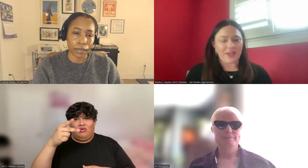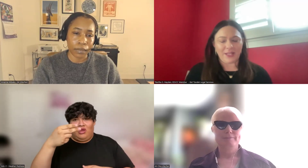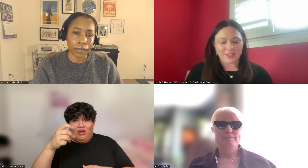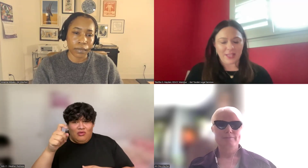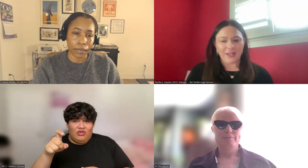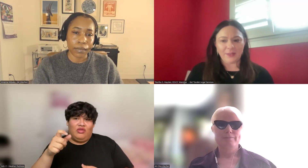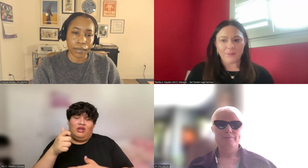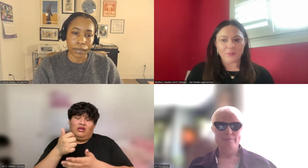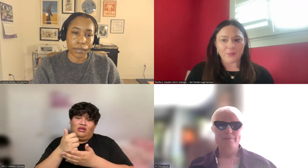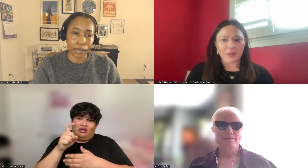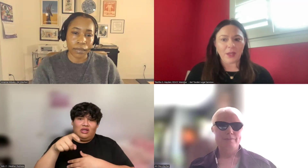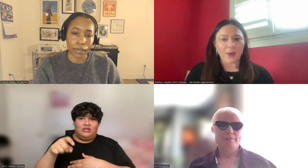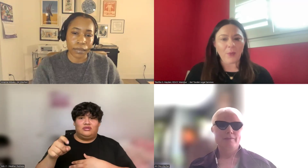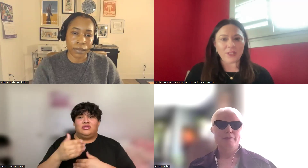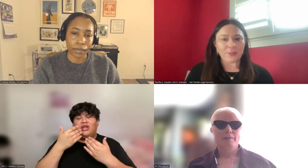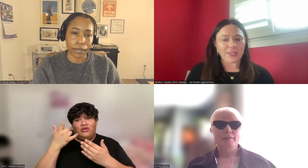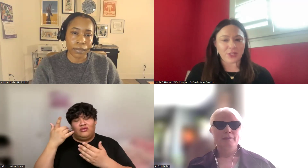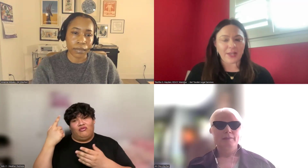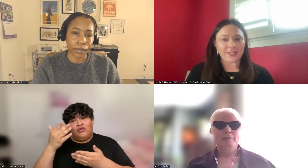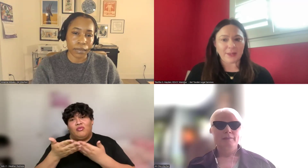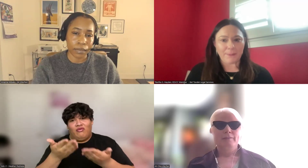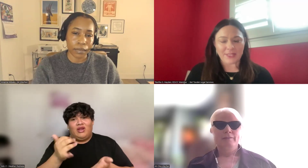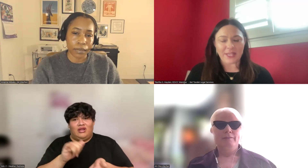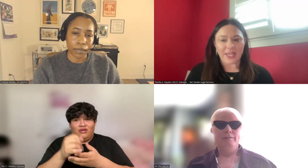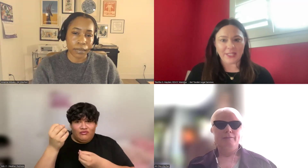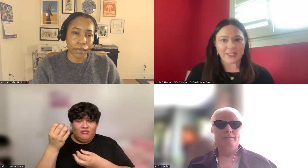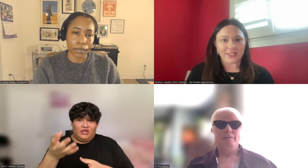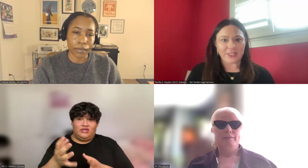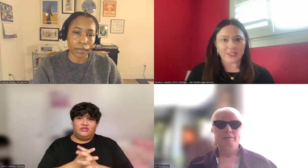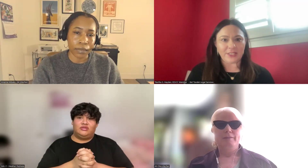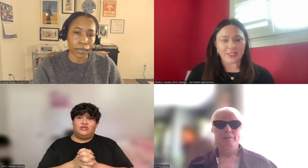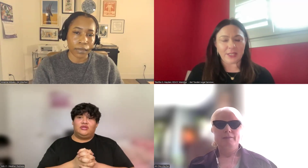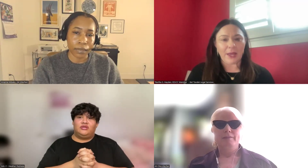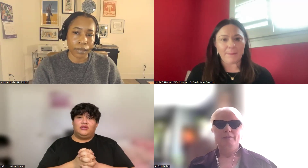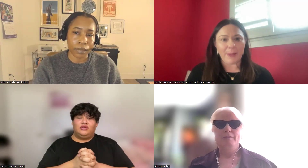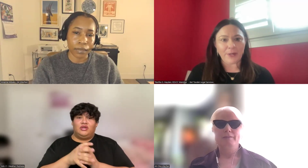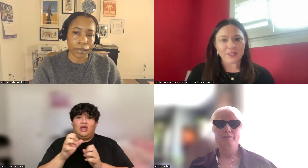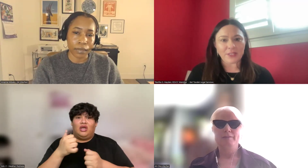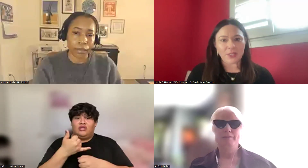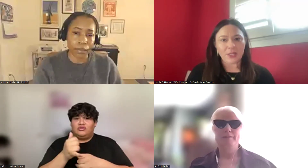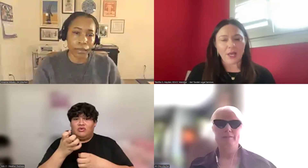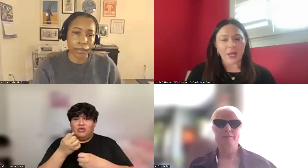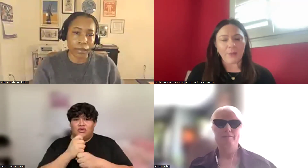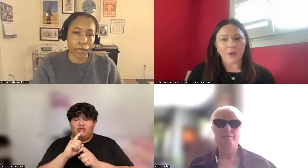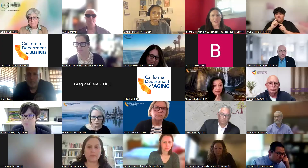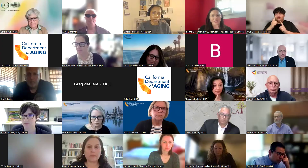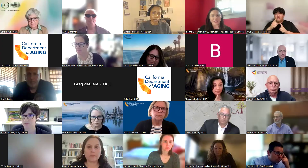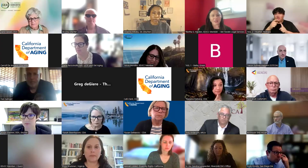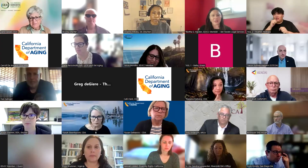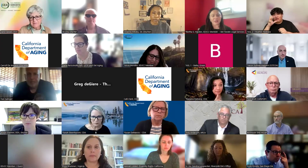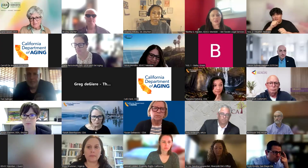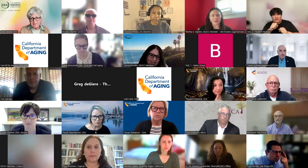for providing us that. I want to make sure that I didn't miss any EDJCC members or